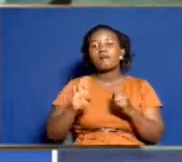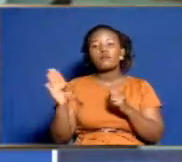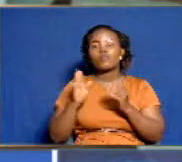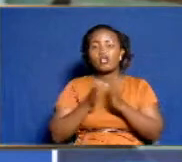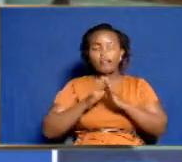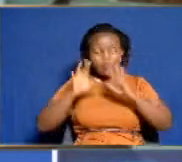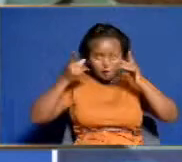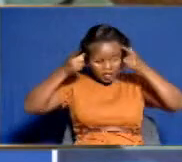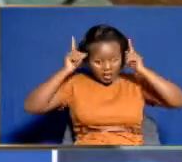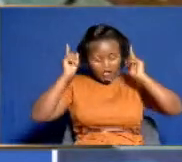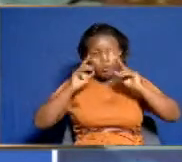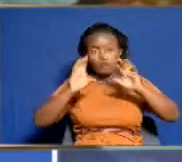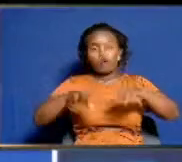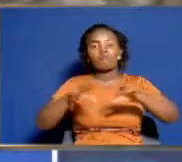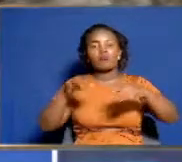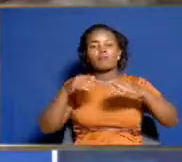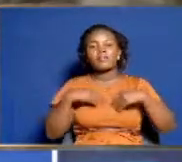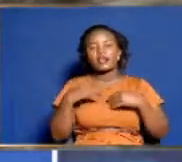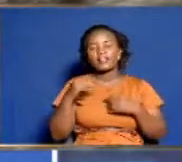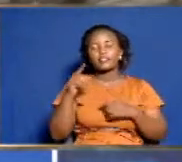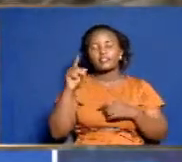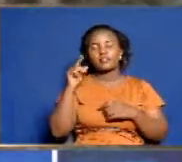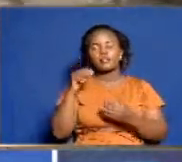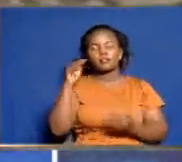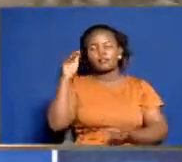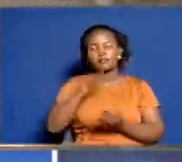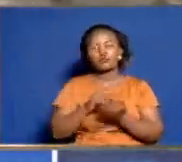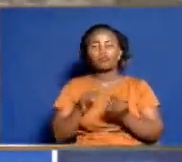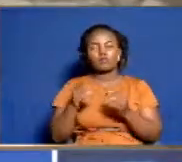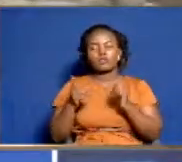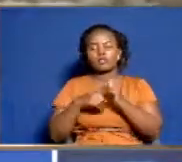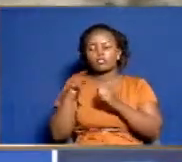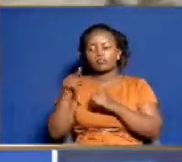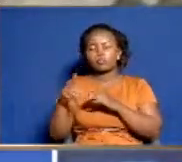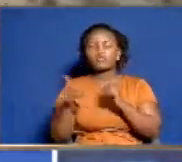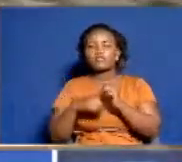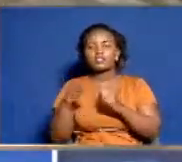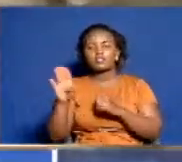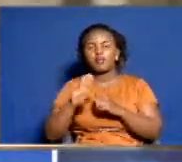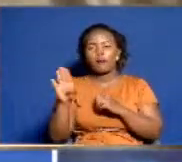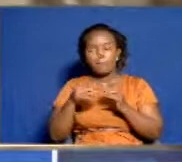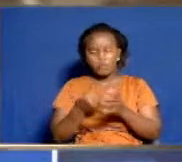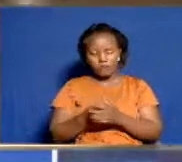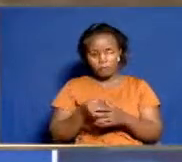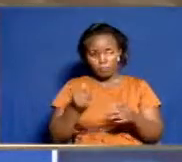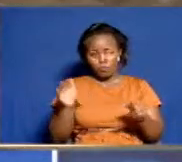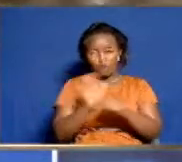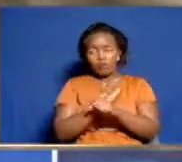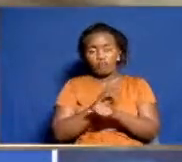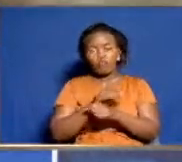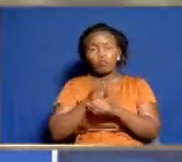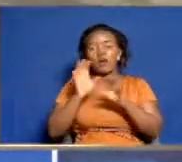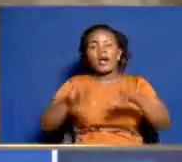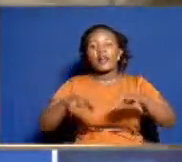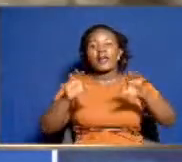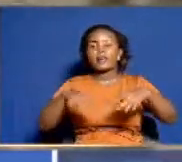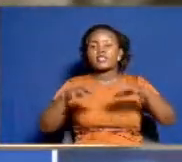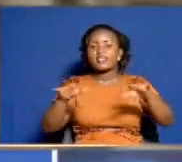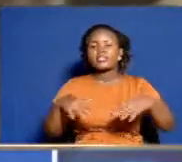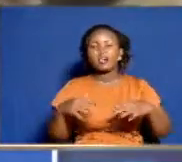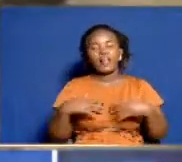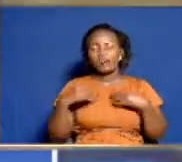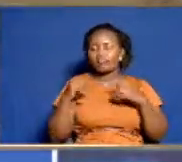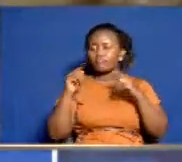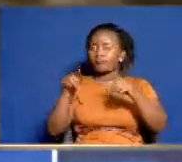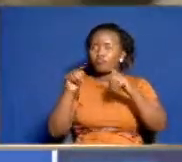farming getting the least amount at 6.6 billion shillings. The total agriculture proposed allocation has been met with criticism from the